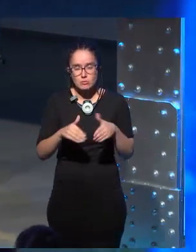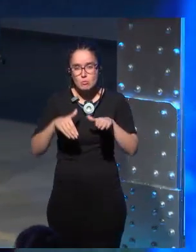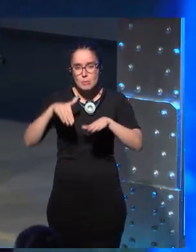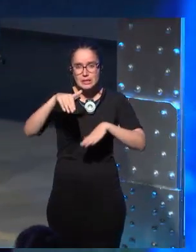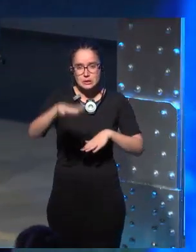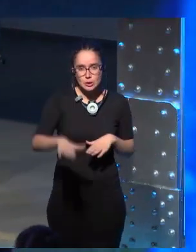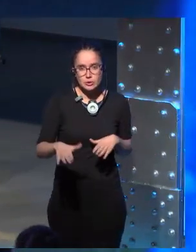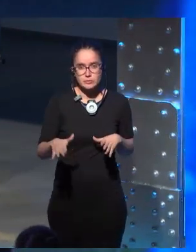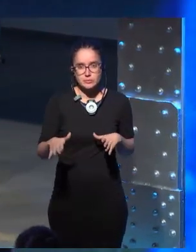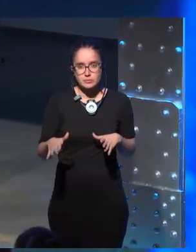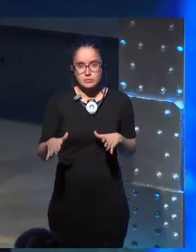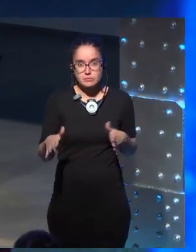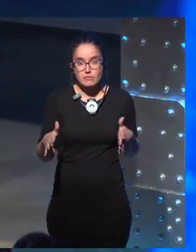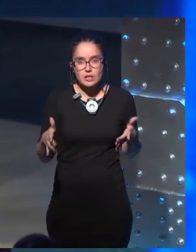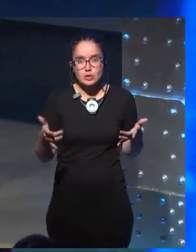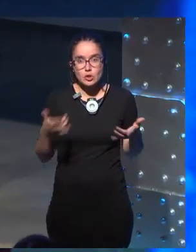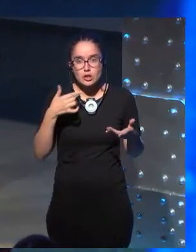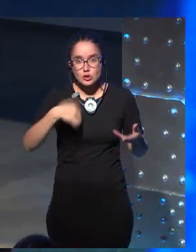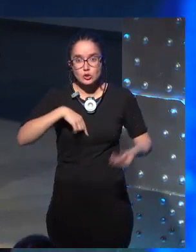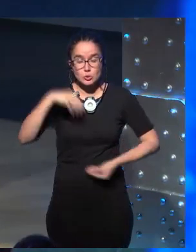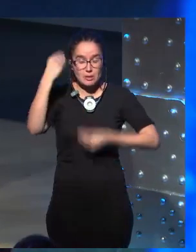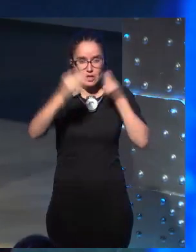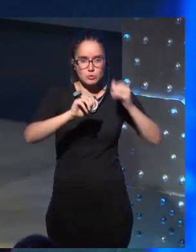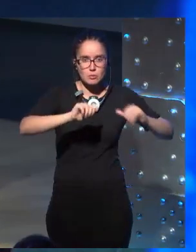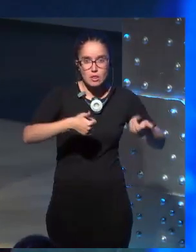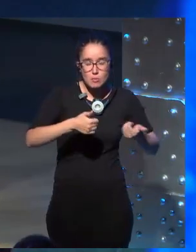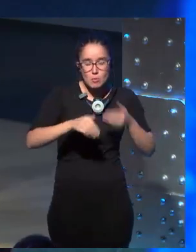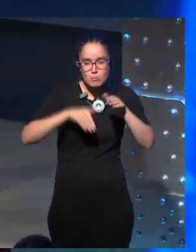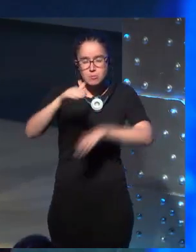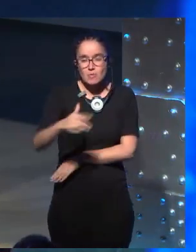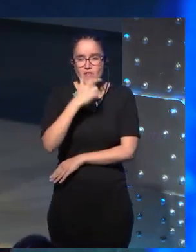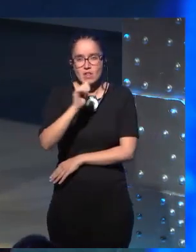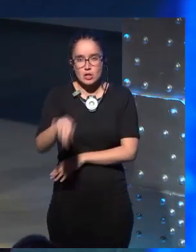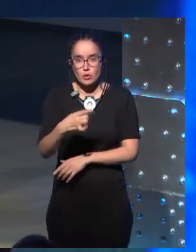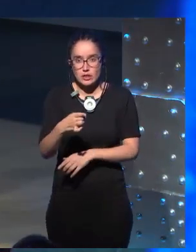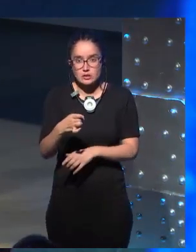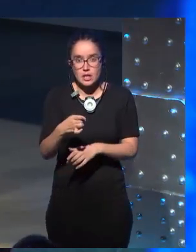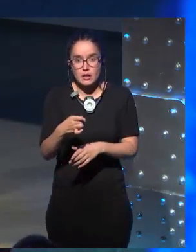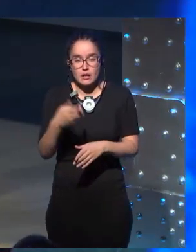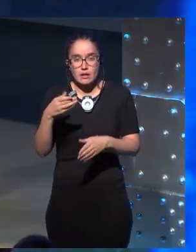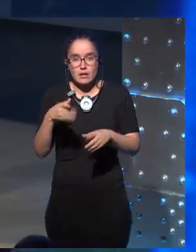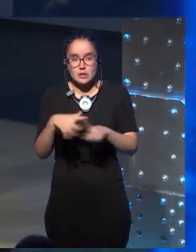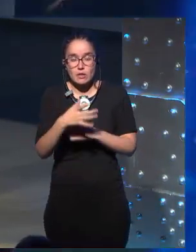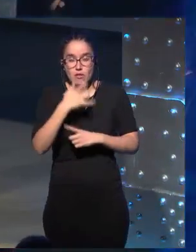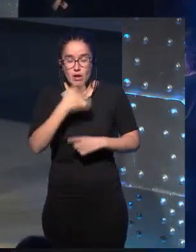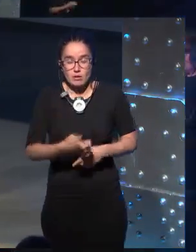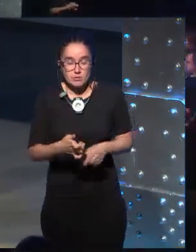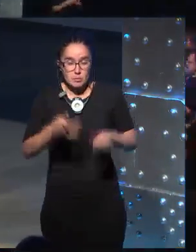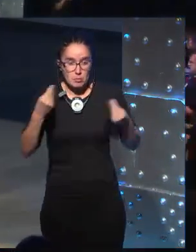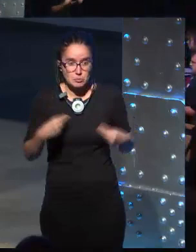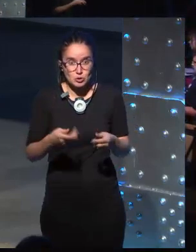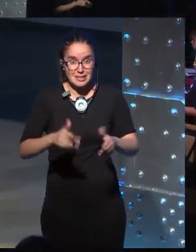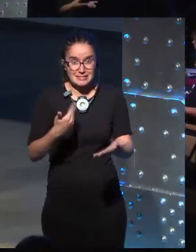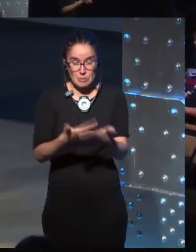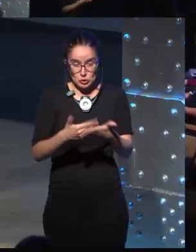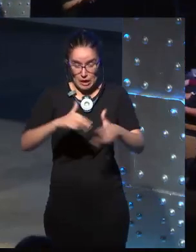what one thought in the beginning. And that applies to Einstein as well. En tus charlas y en tus In your books, in